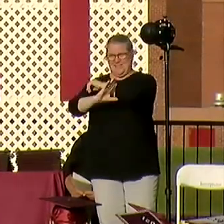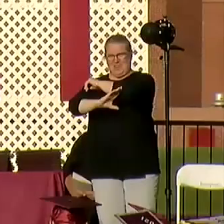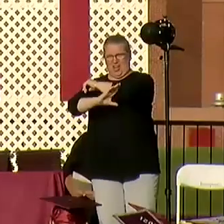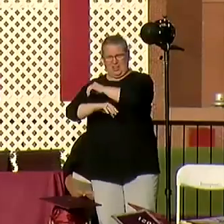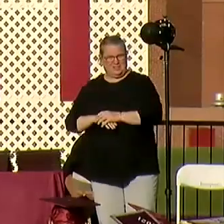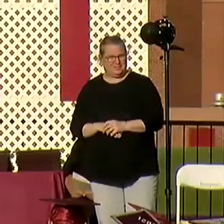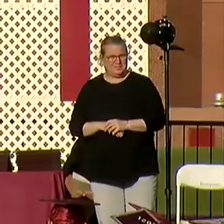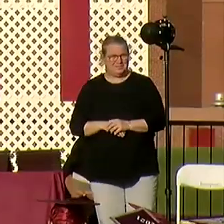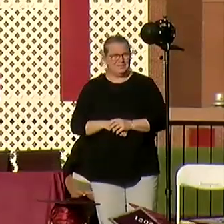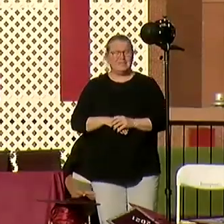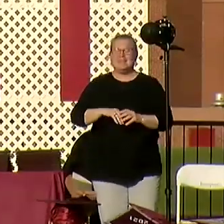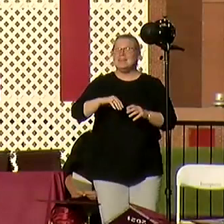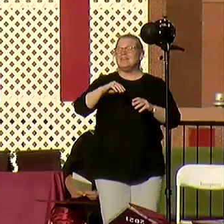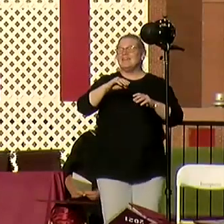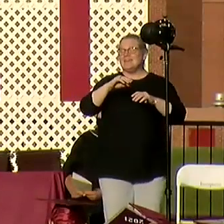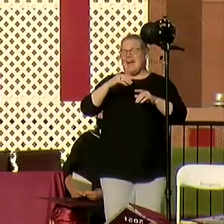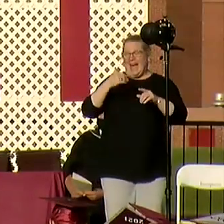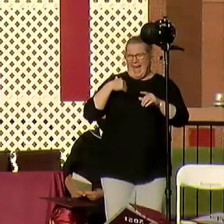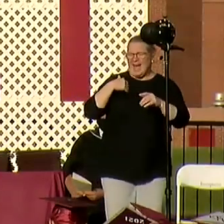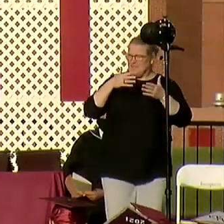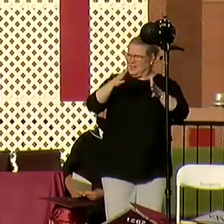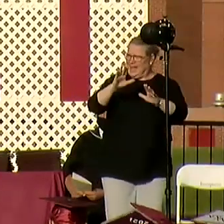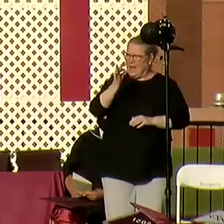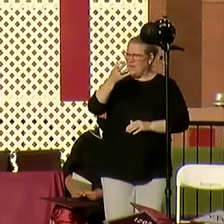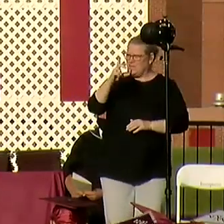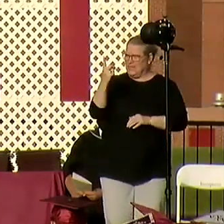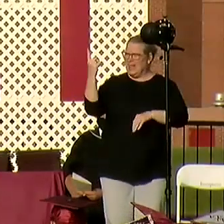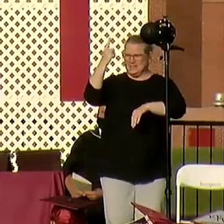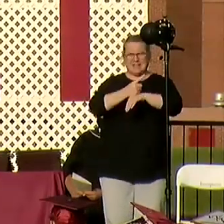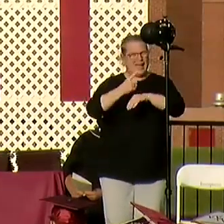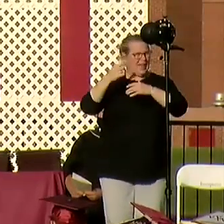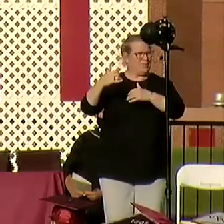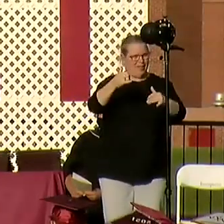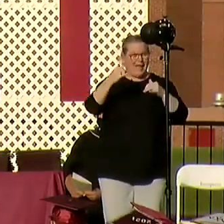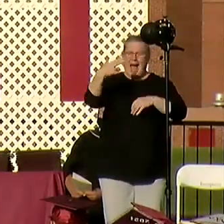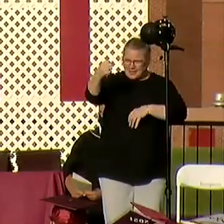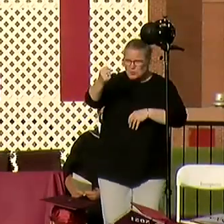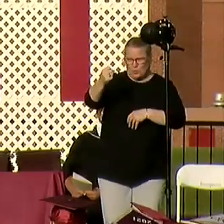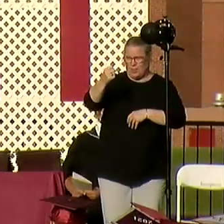Dr. Grossman, have a field day. High school field day.